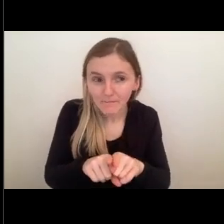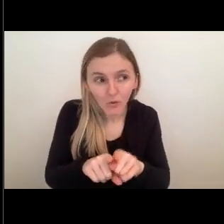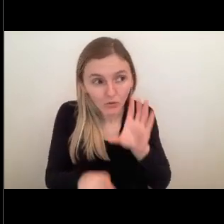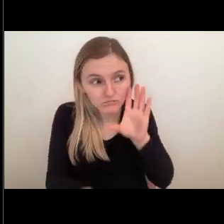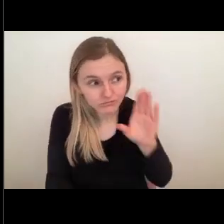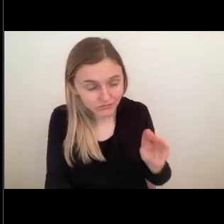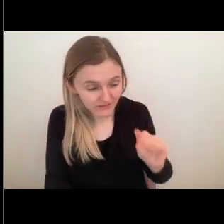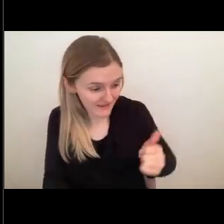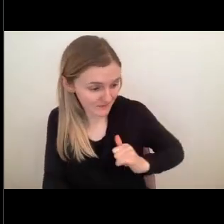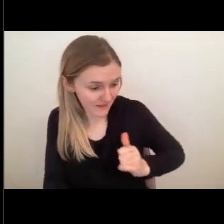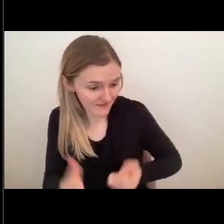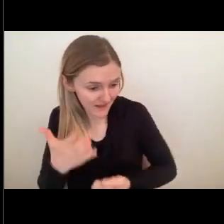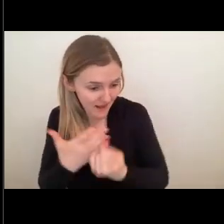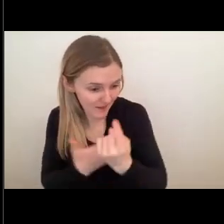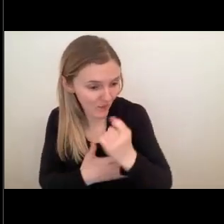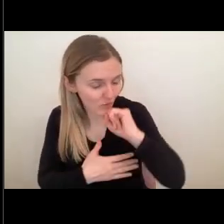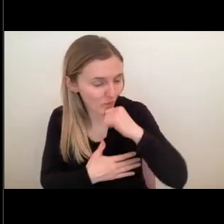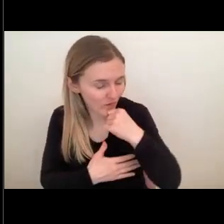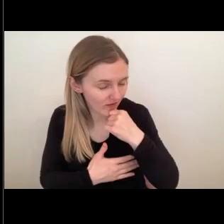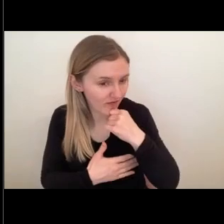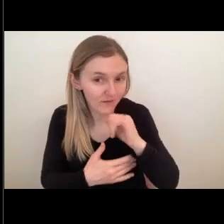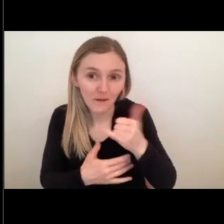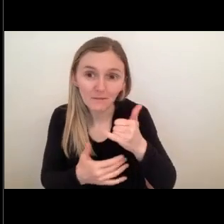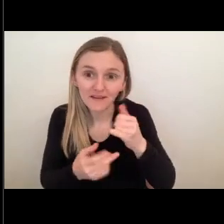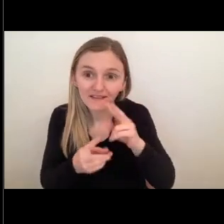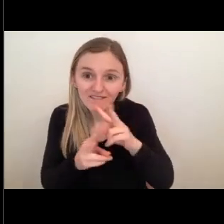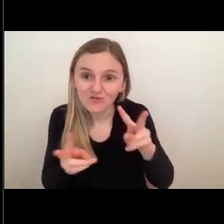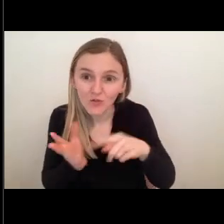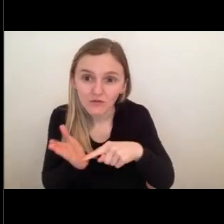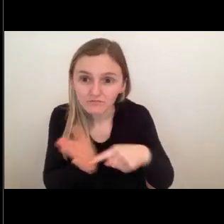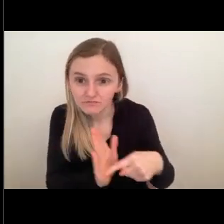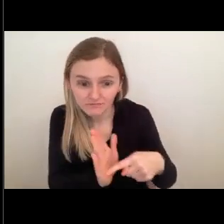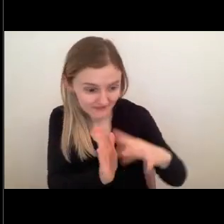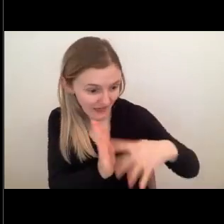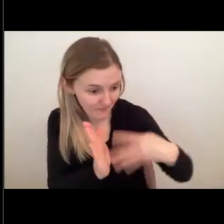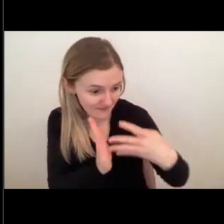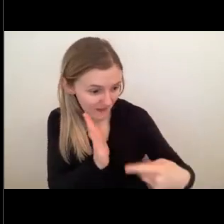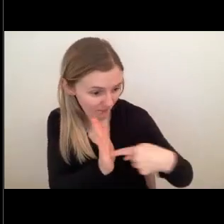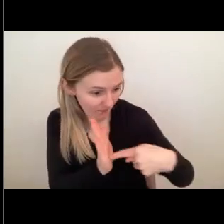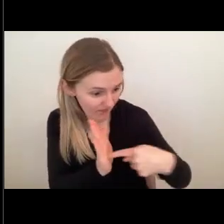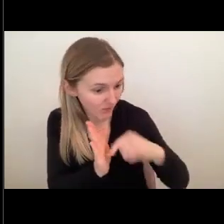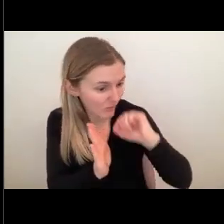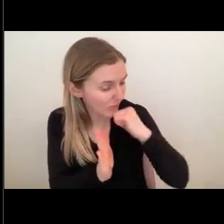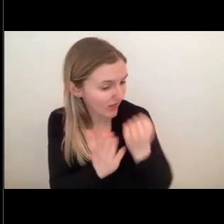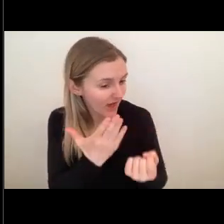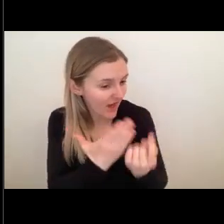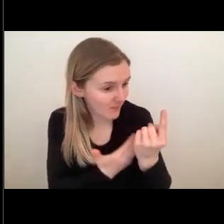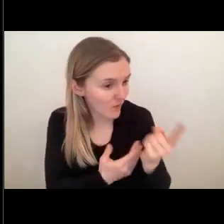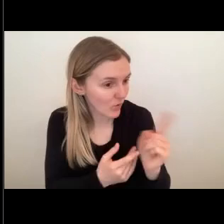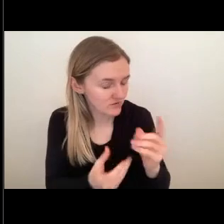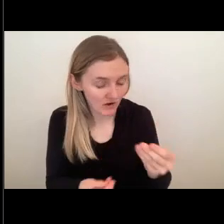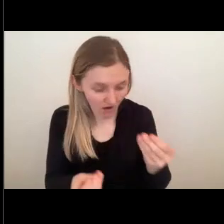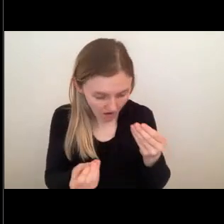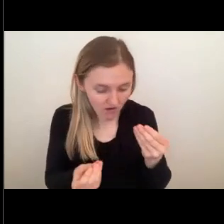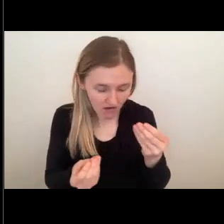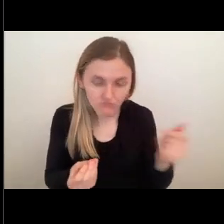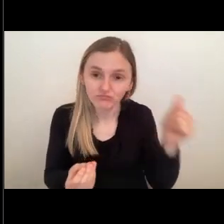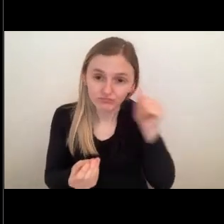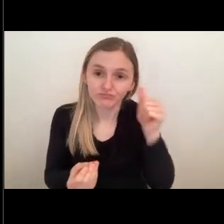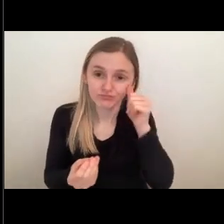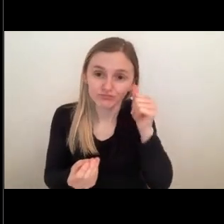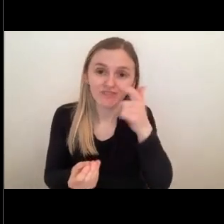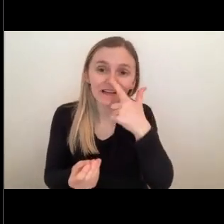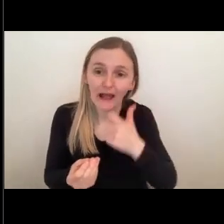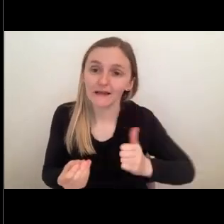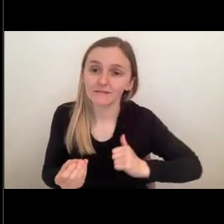expect? Can we support that visually by giving them a timetable of what to expect? Making things as familiar and as predictable as